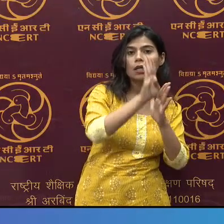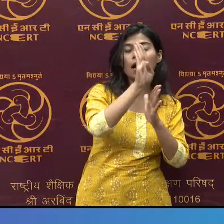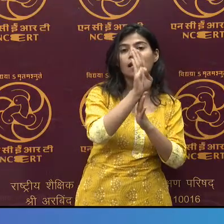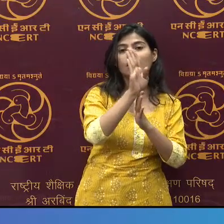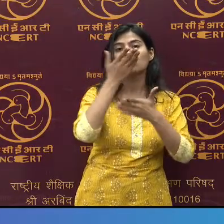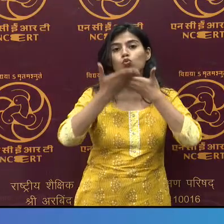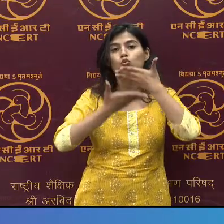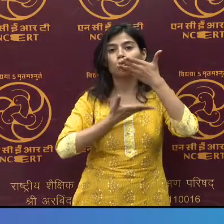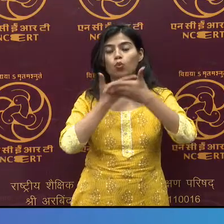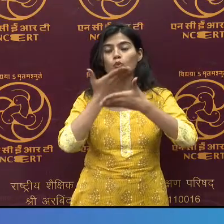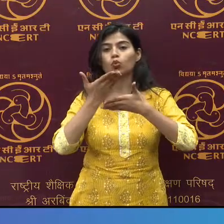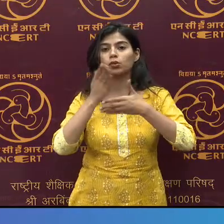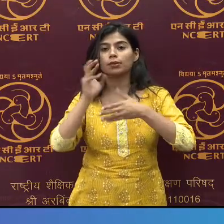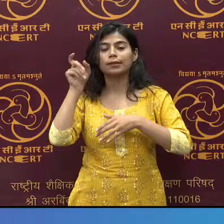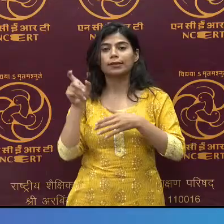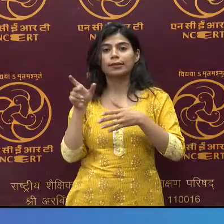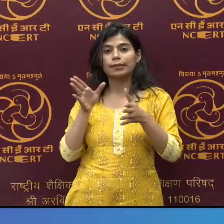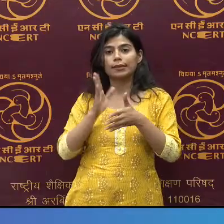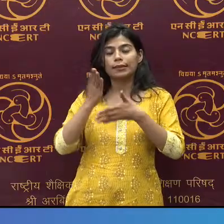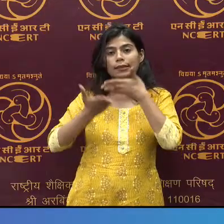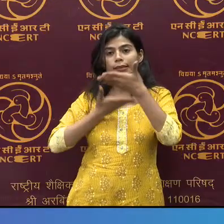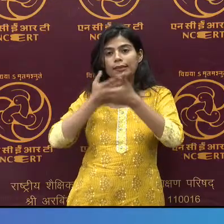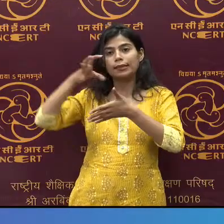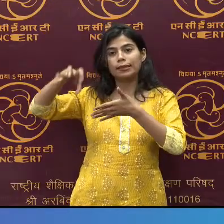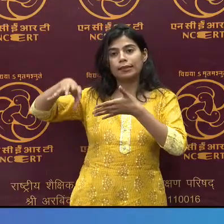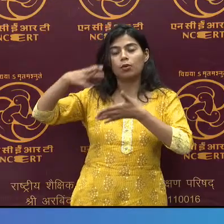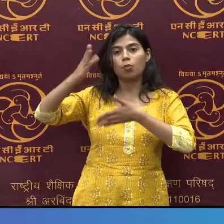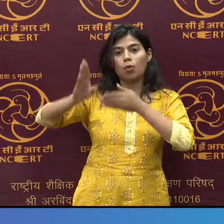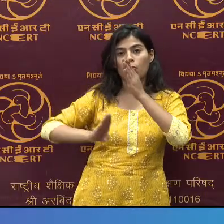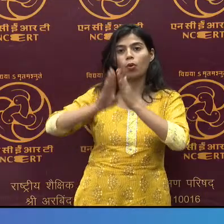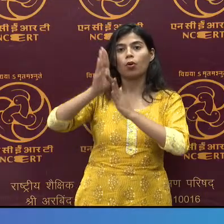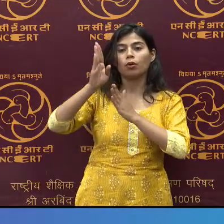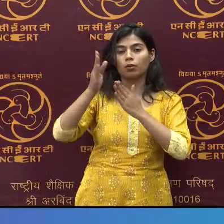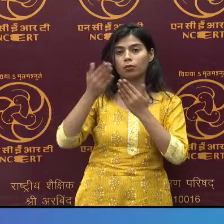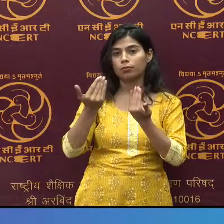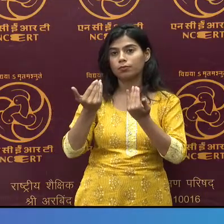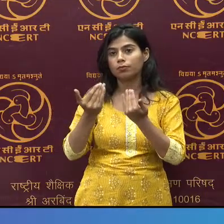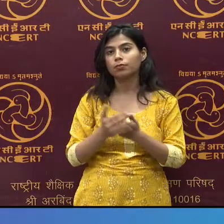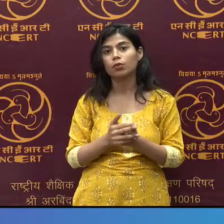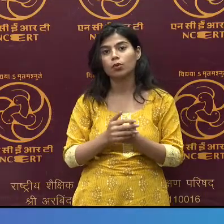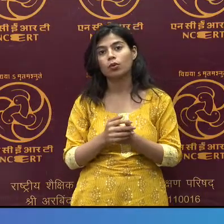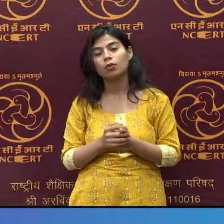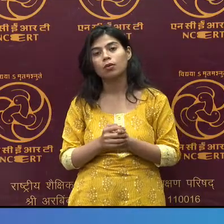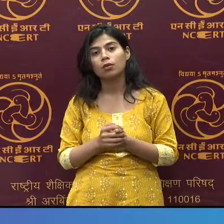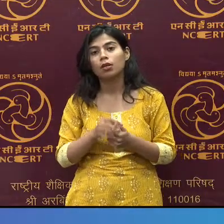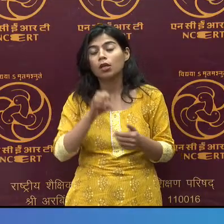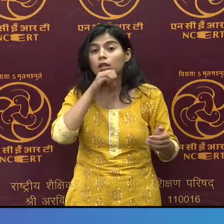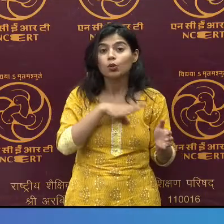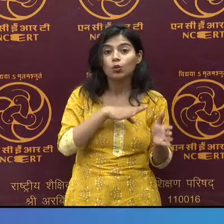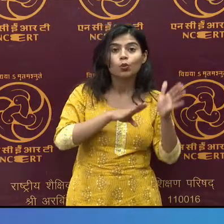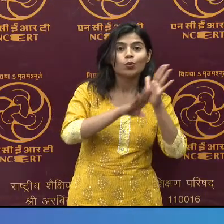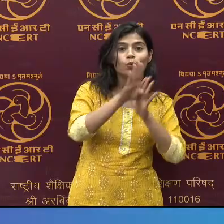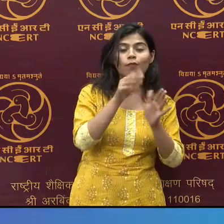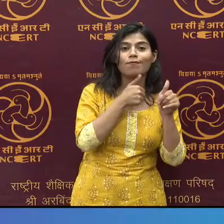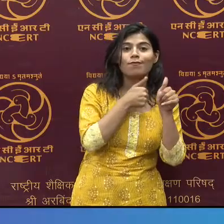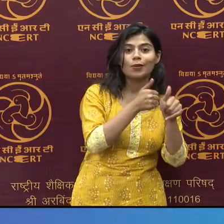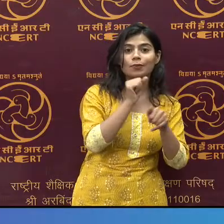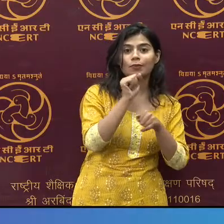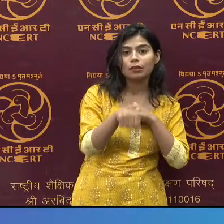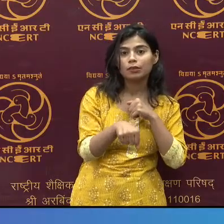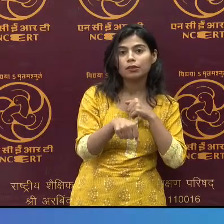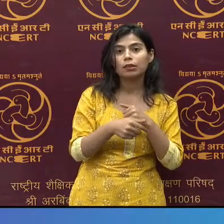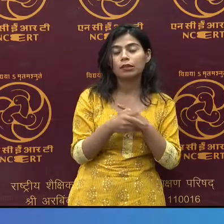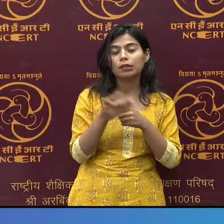tuition centers. Secondly, there is exploitation of young minds. Third is they might not get